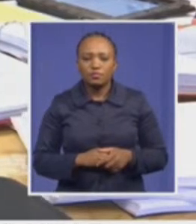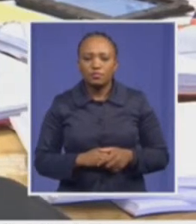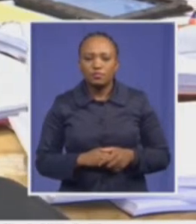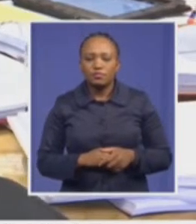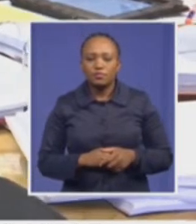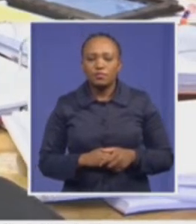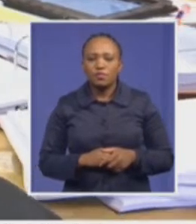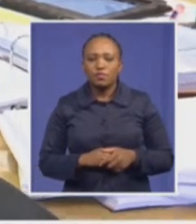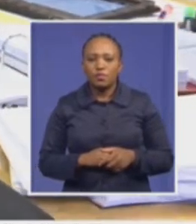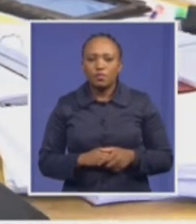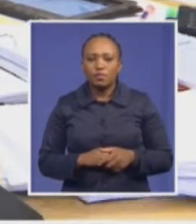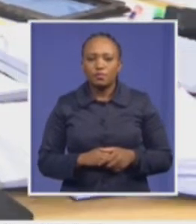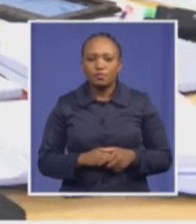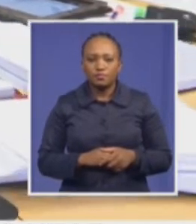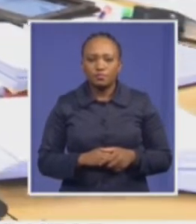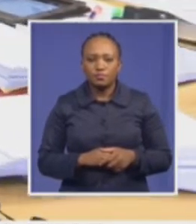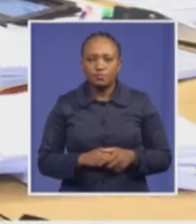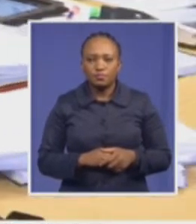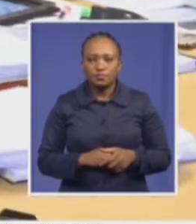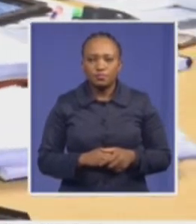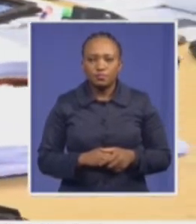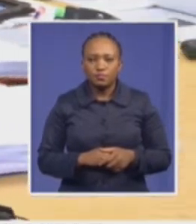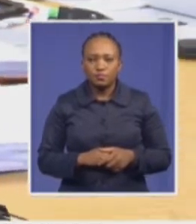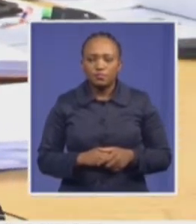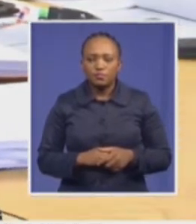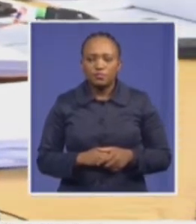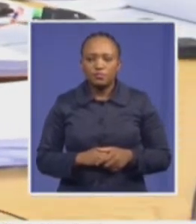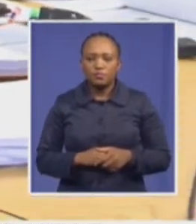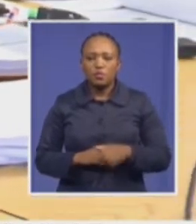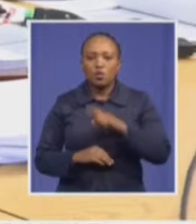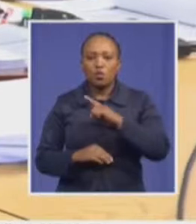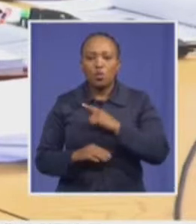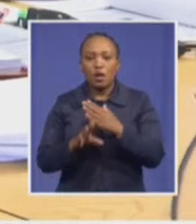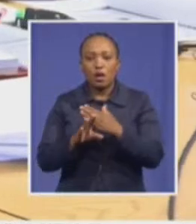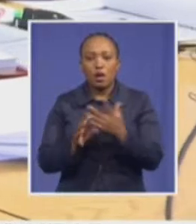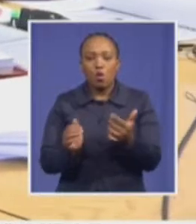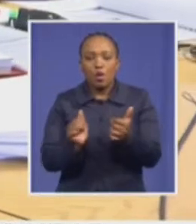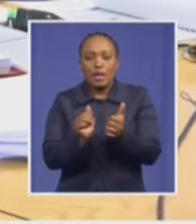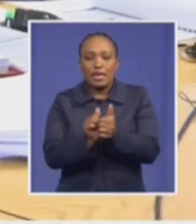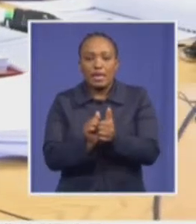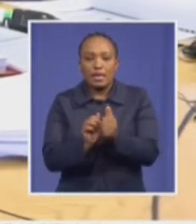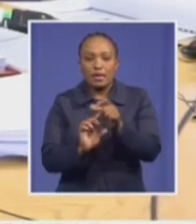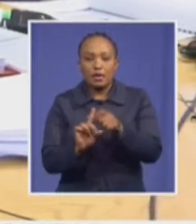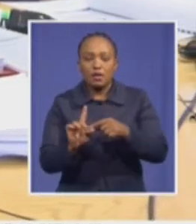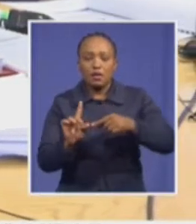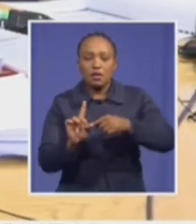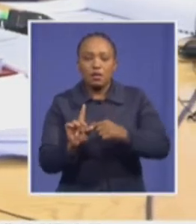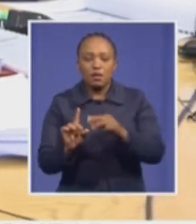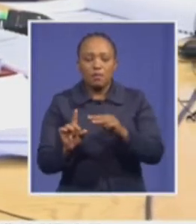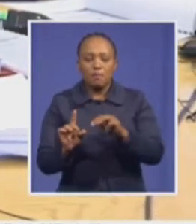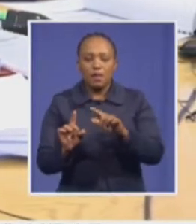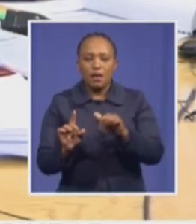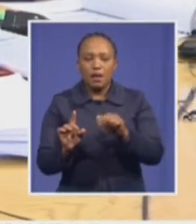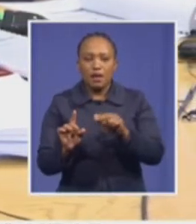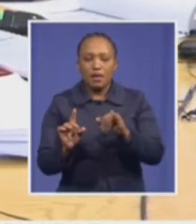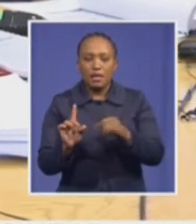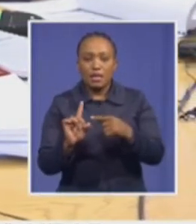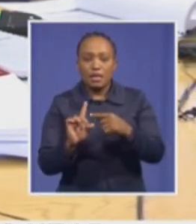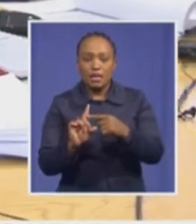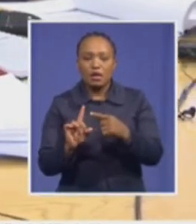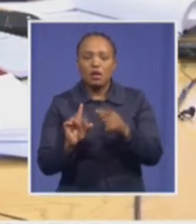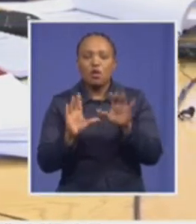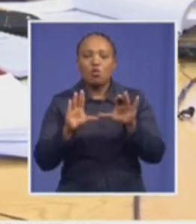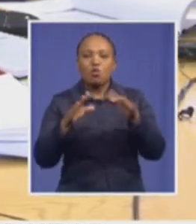there's a colleague, Melin, who is Group Executive Video Entertainment, on whose